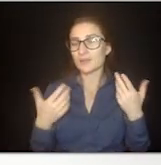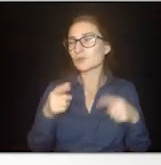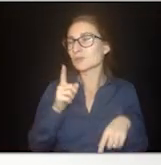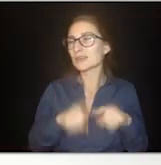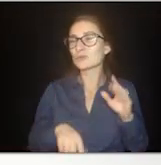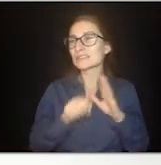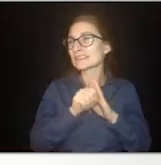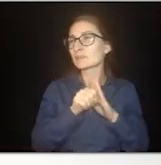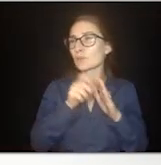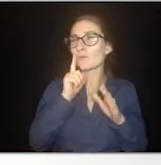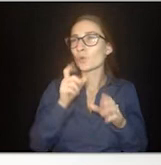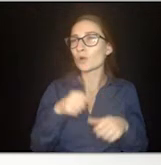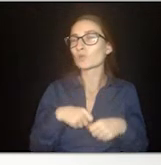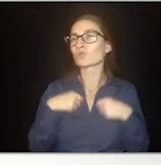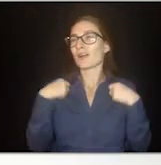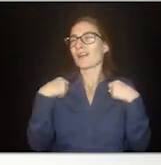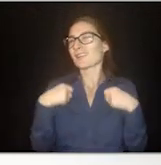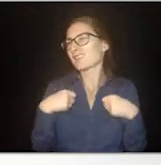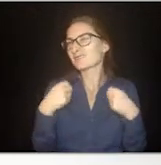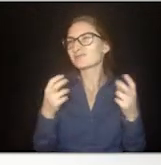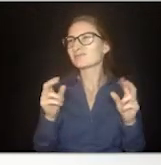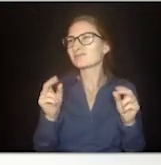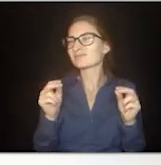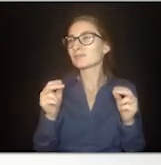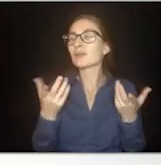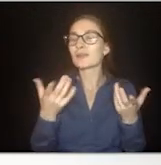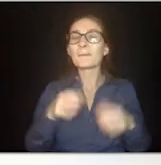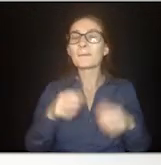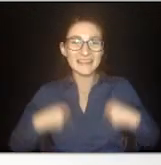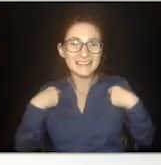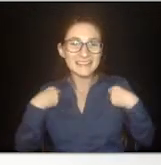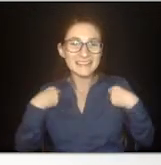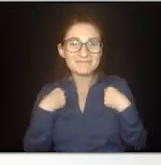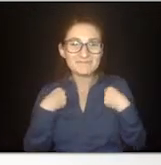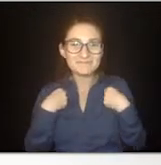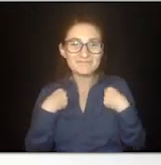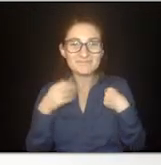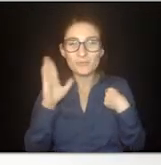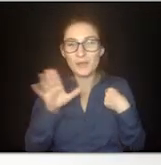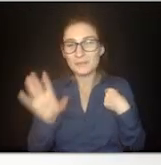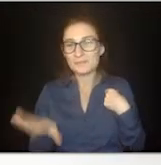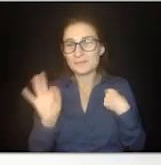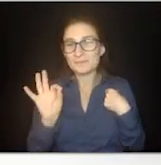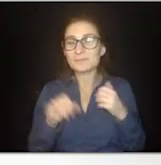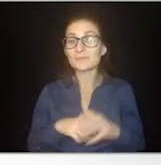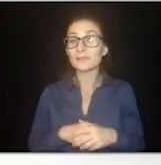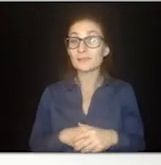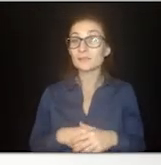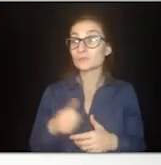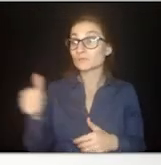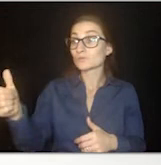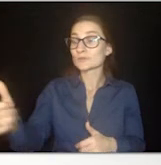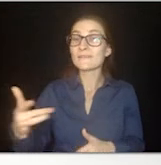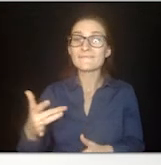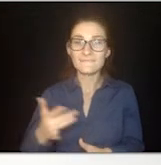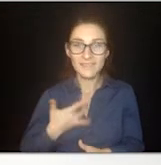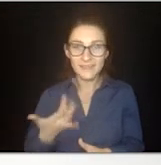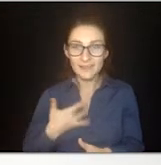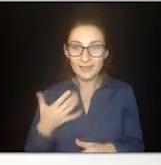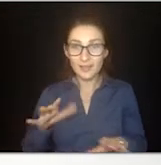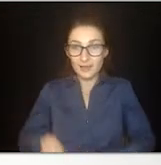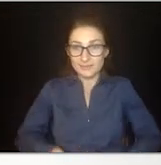symbol for, I guess you could do but the blanket is the symbol because that's what she feels. That's